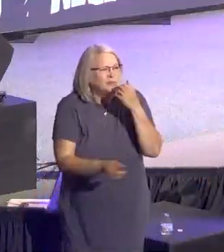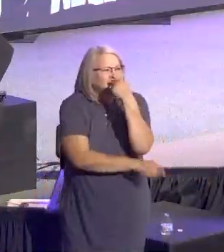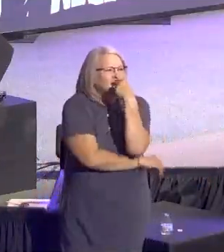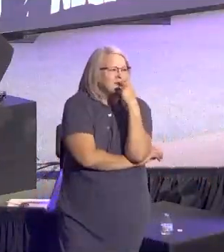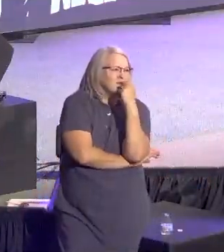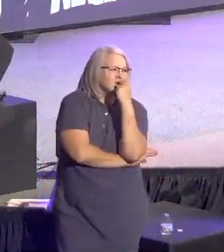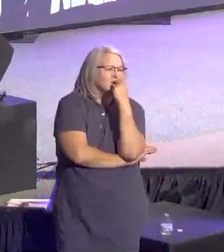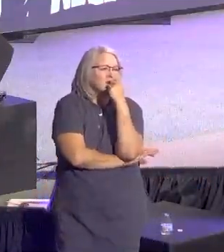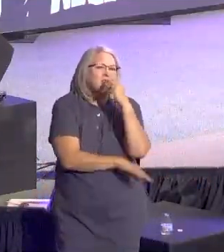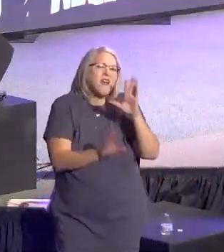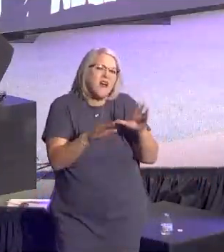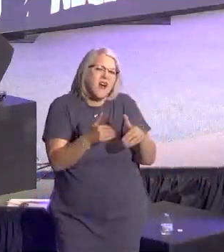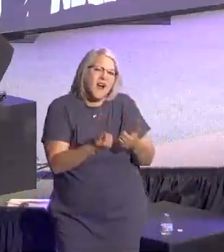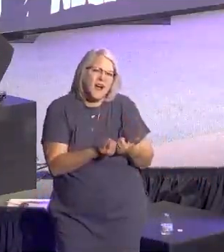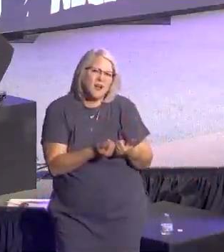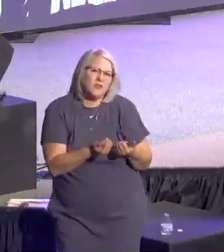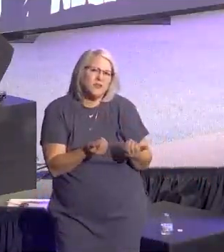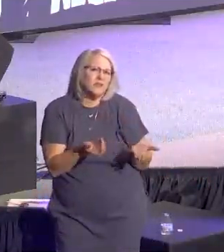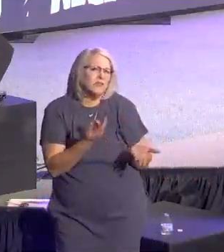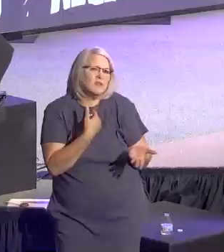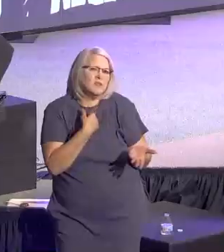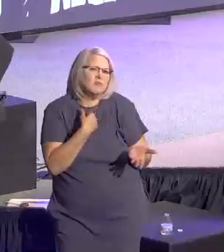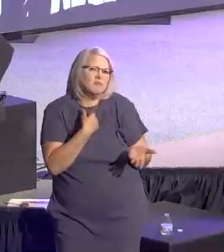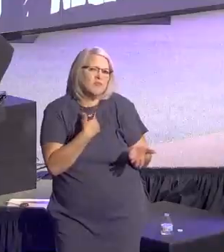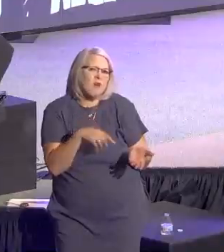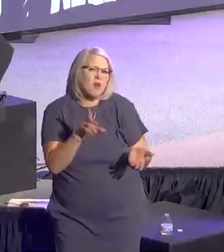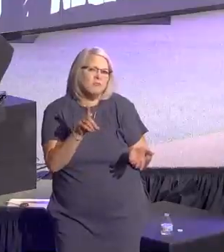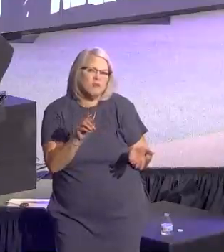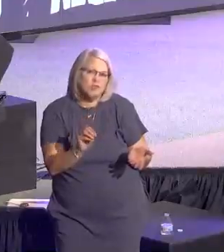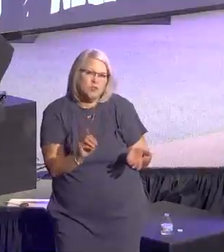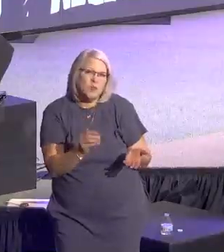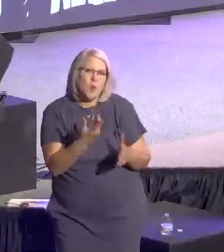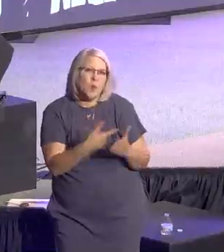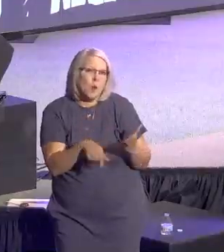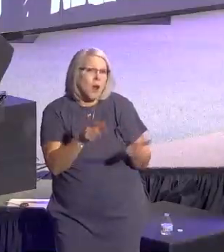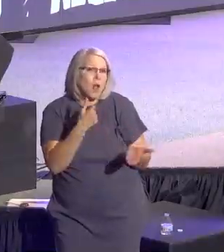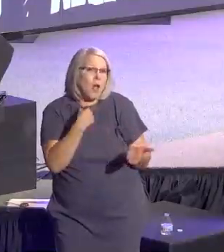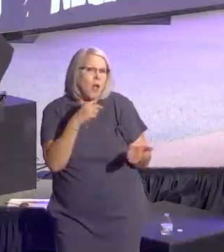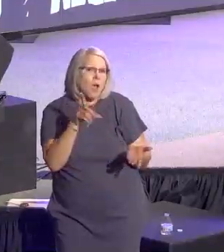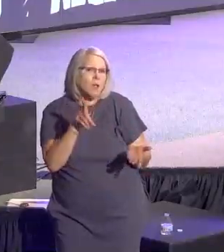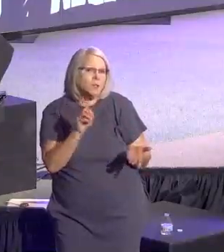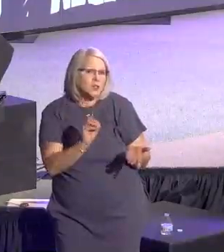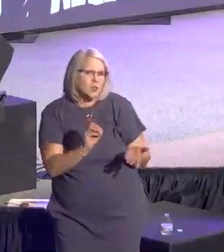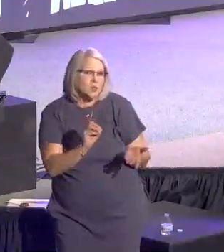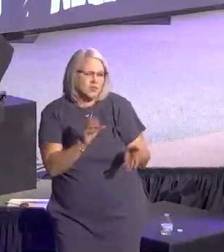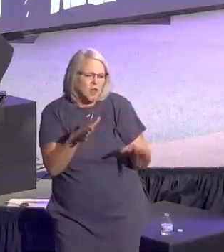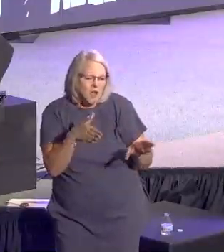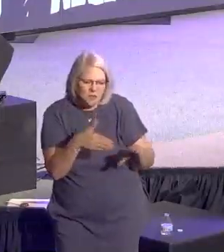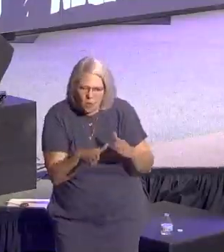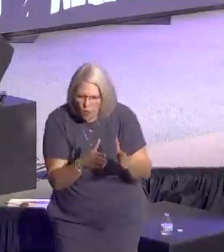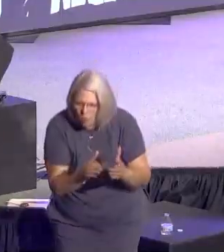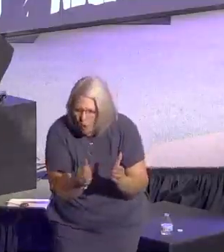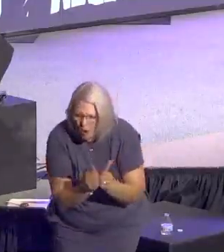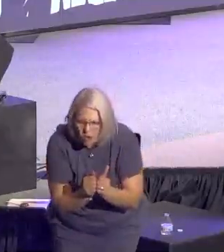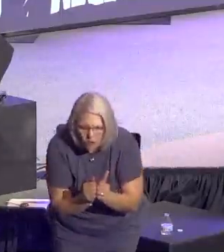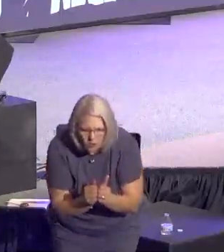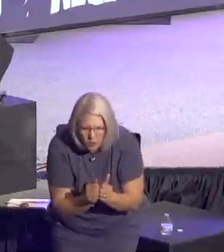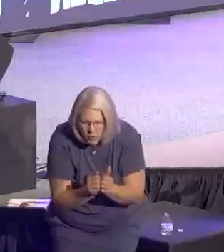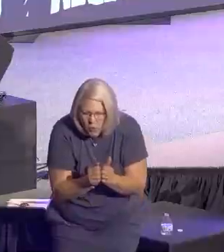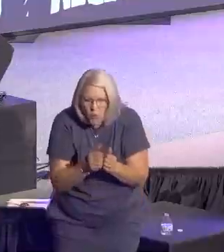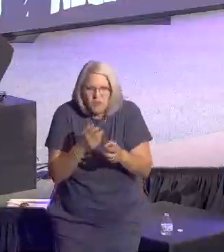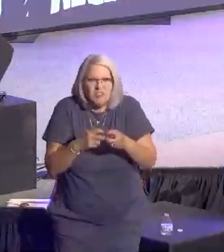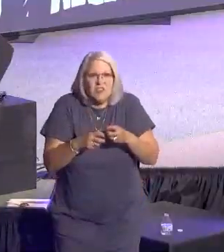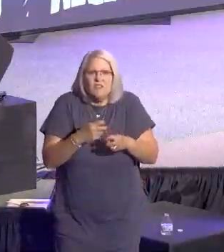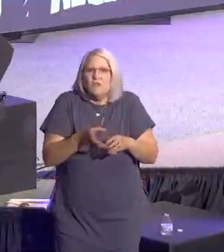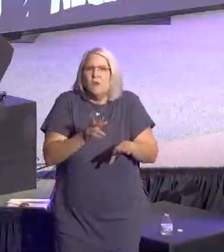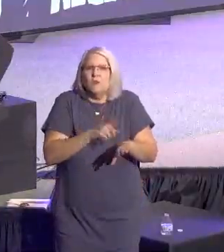How do I walk through the hard things? I want to tell you that grace is gratuitous. And what that means really ultimately is the